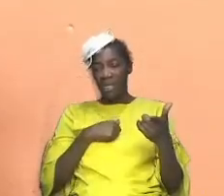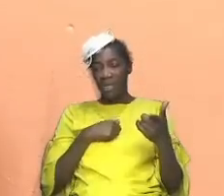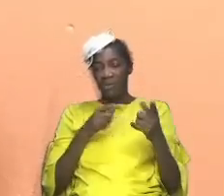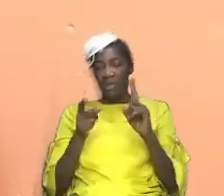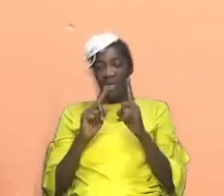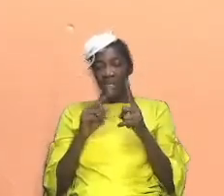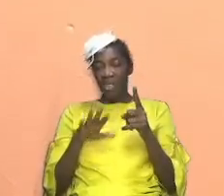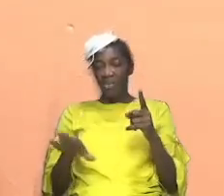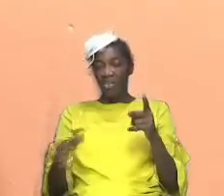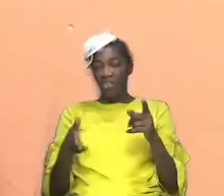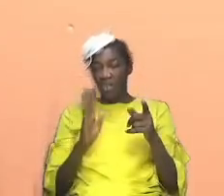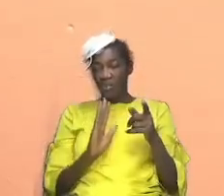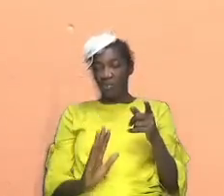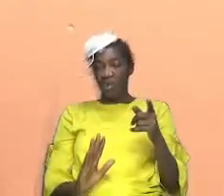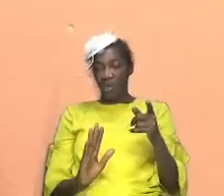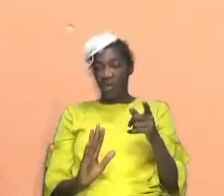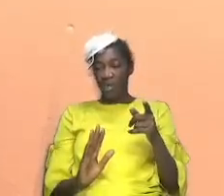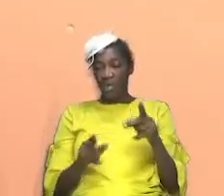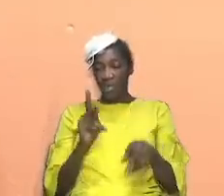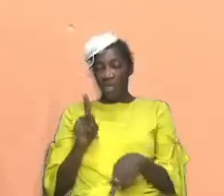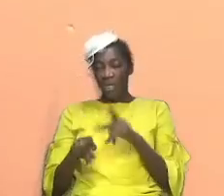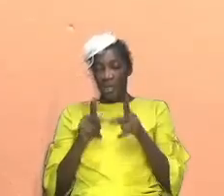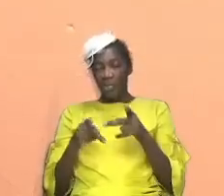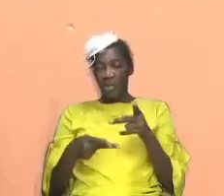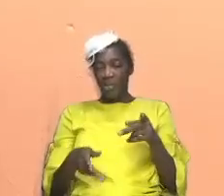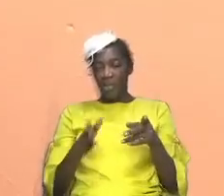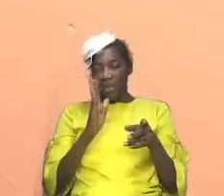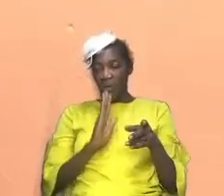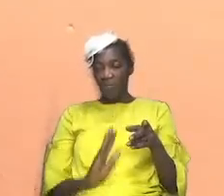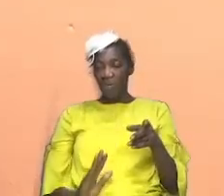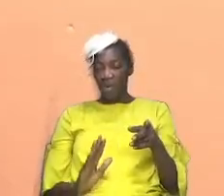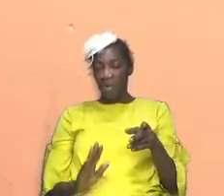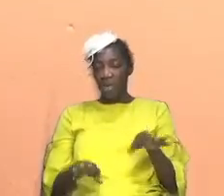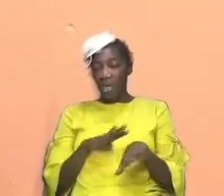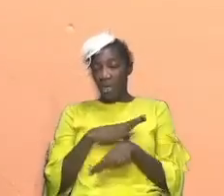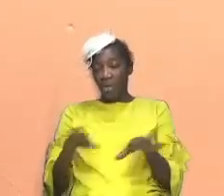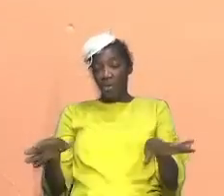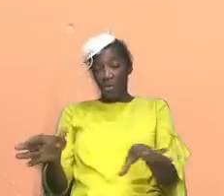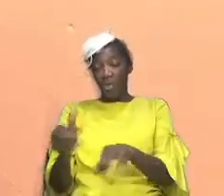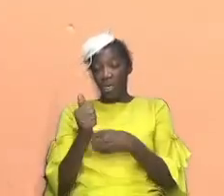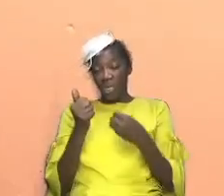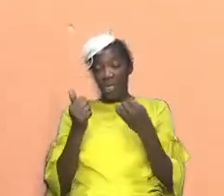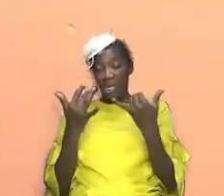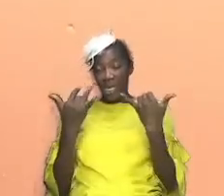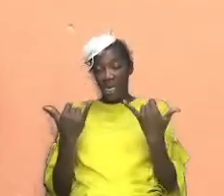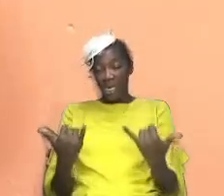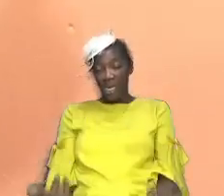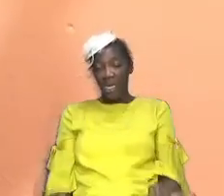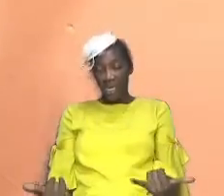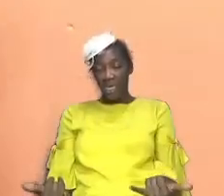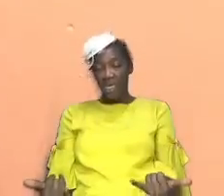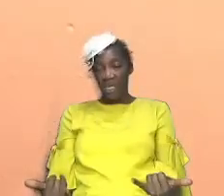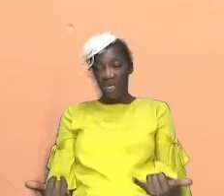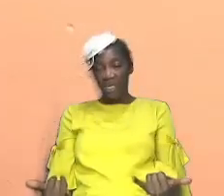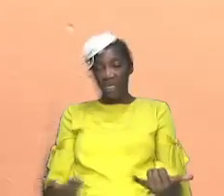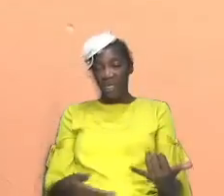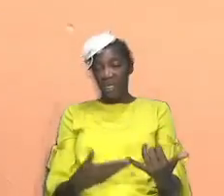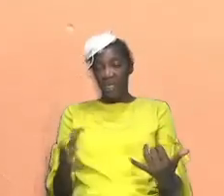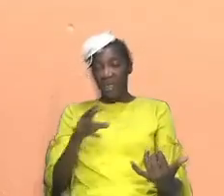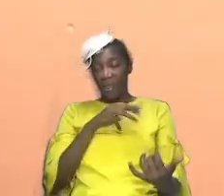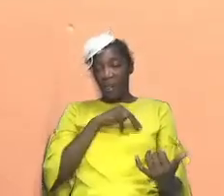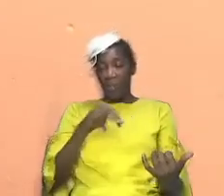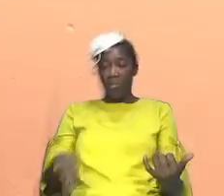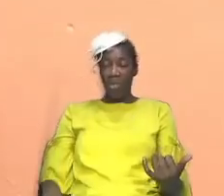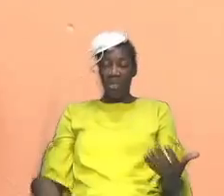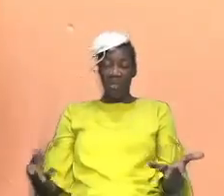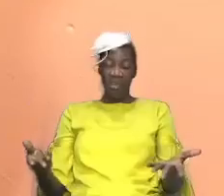God. I am speaking to the people of God. Do not take it lightly. There are ministers here and there, ministers